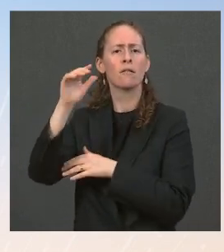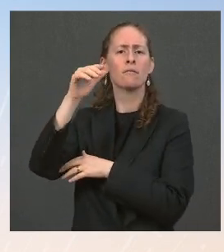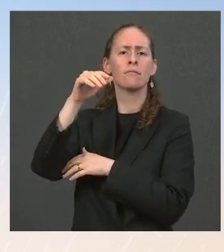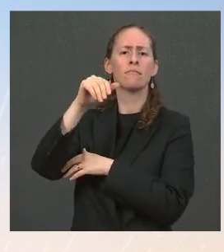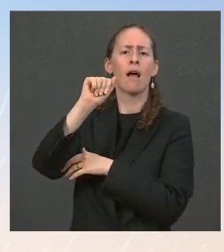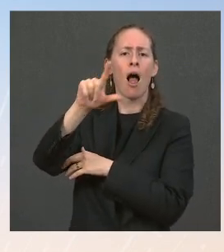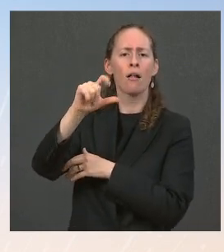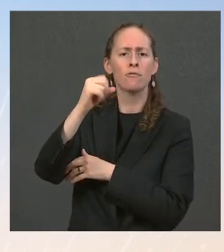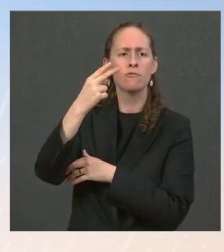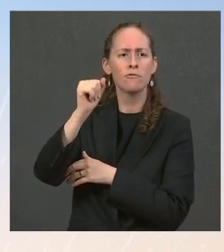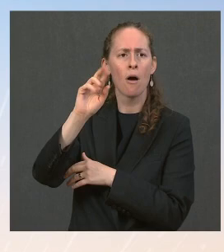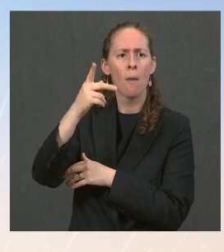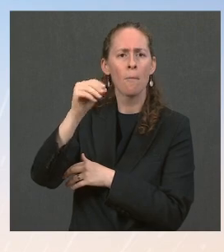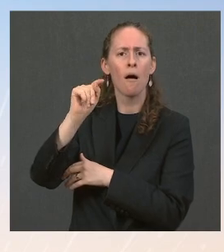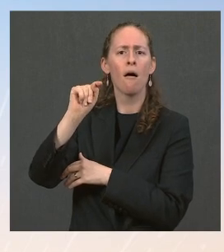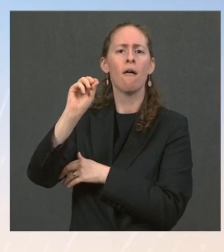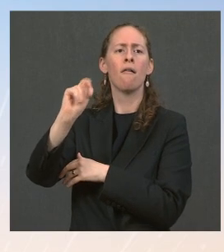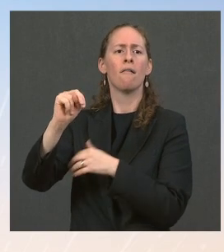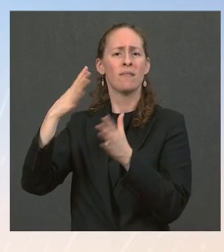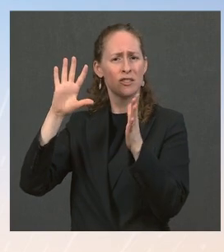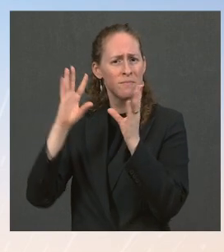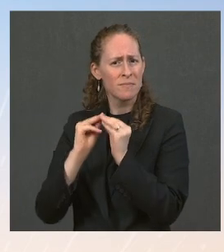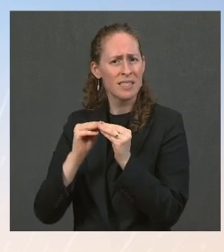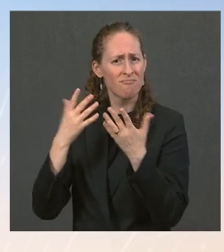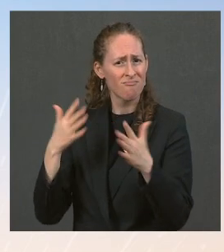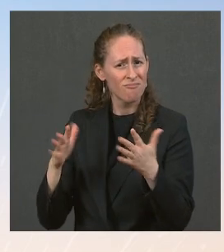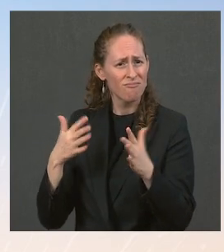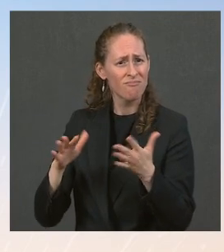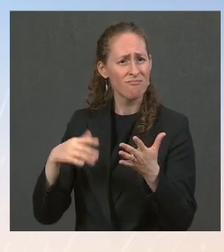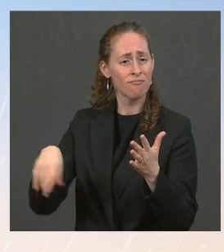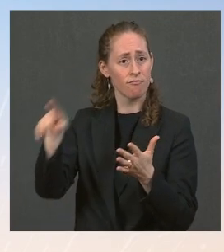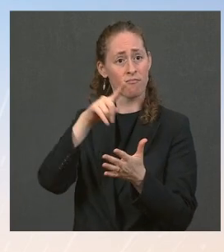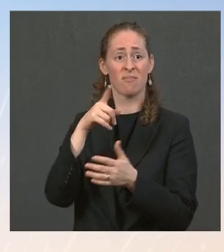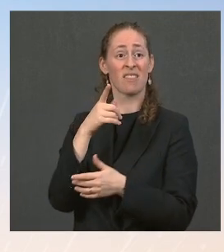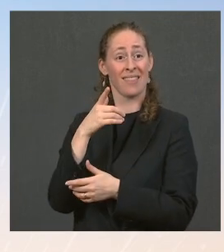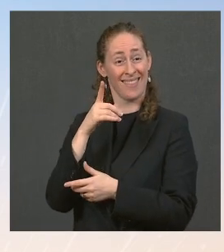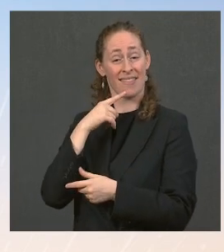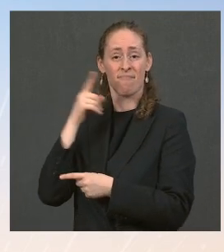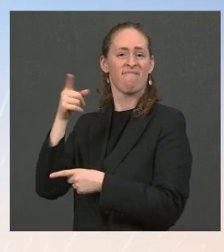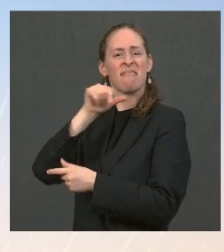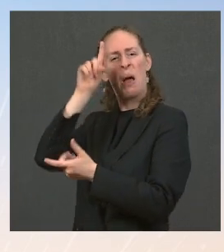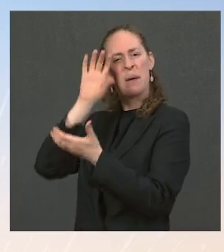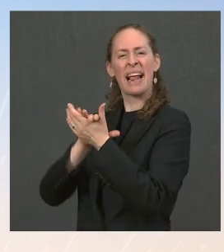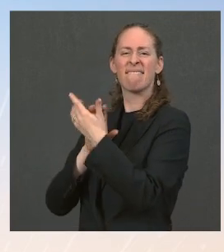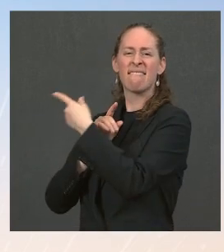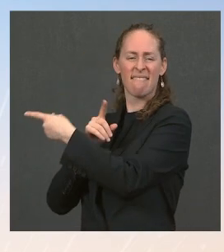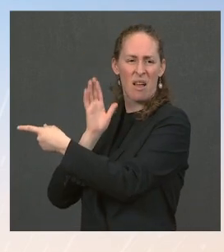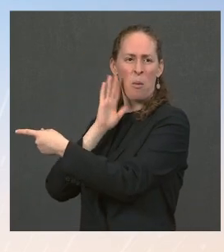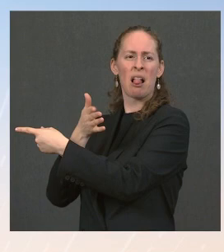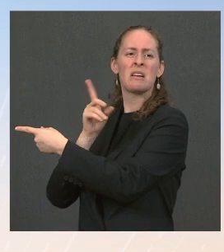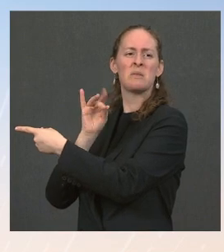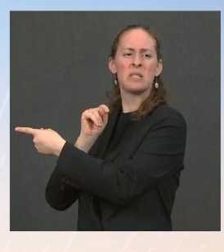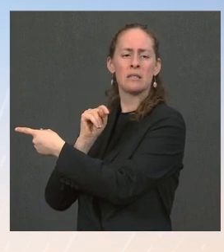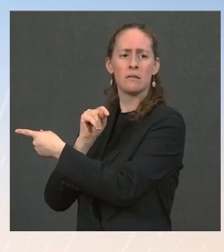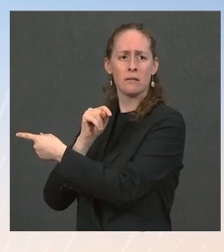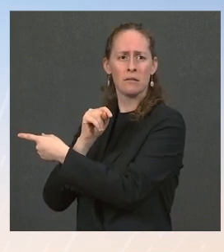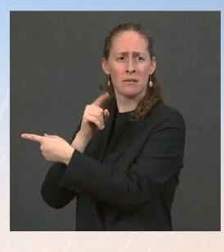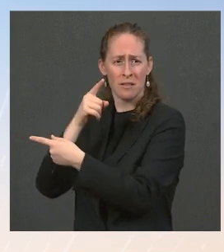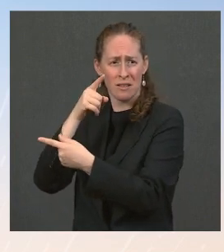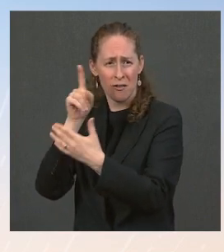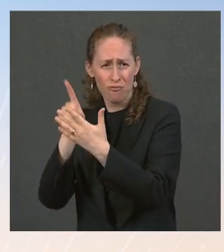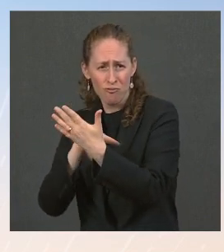now saying how they don't even believe that this administration critical of the president on police reform?